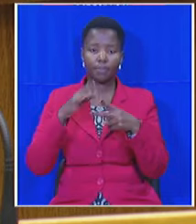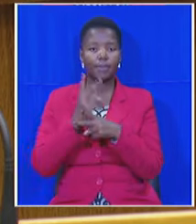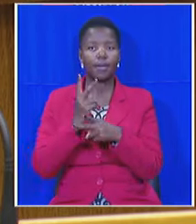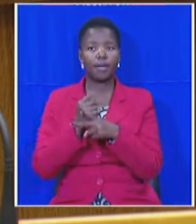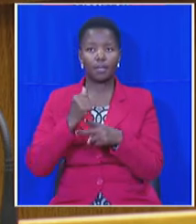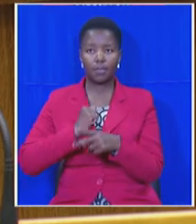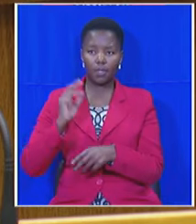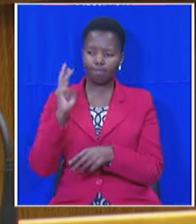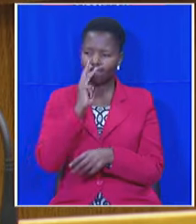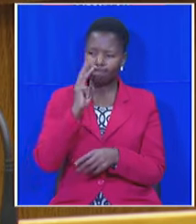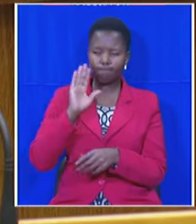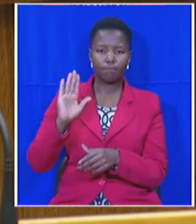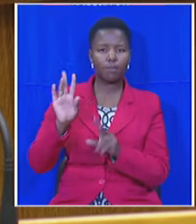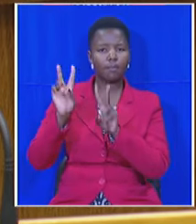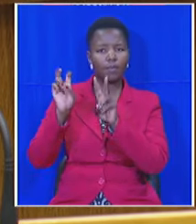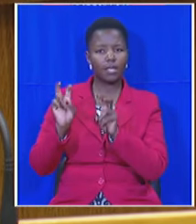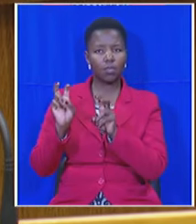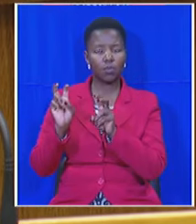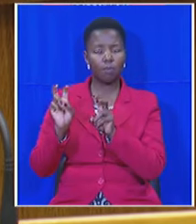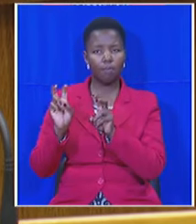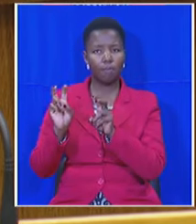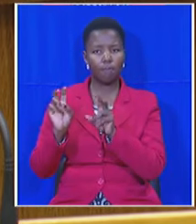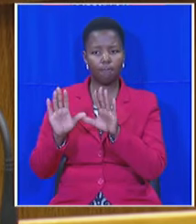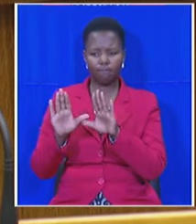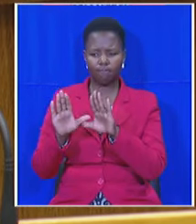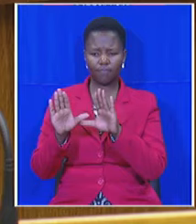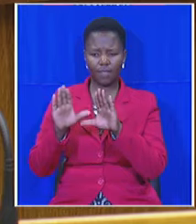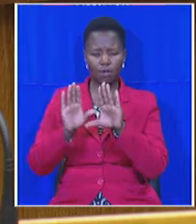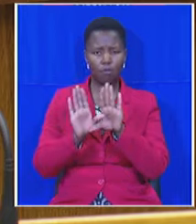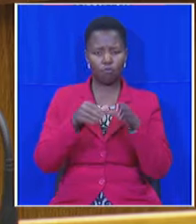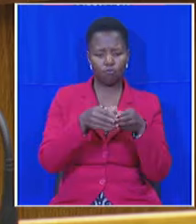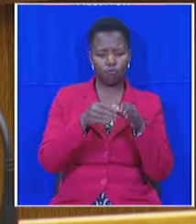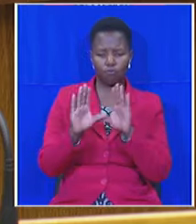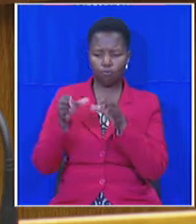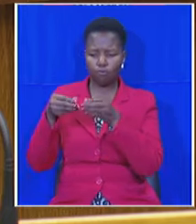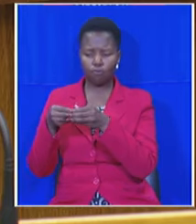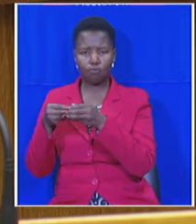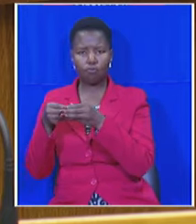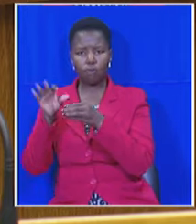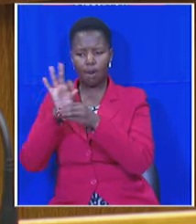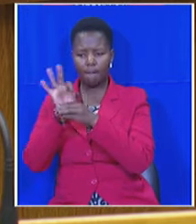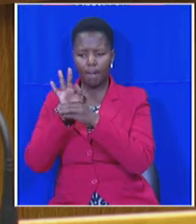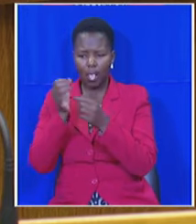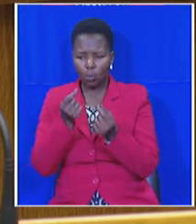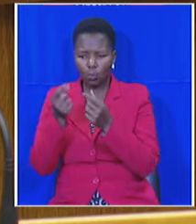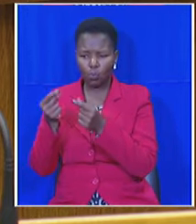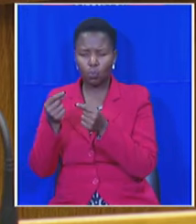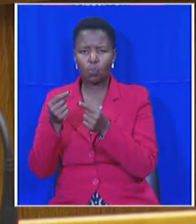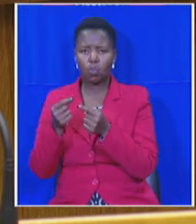with regards to collusion. And there's one issue that we want to emphasize, Honorable Chairperson, and that is